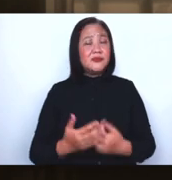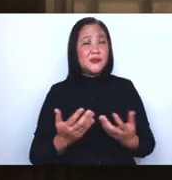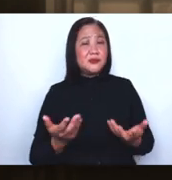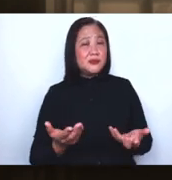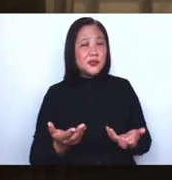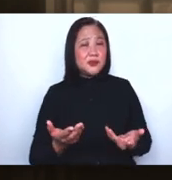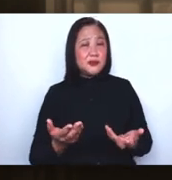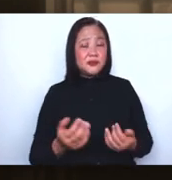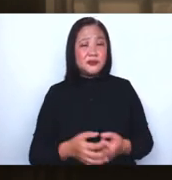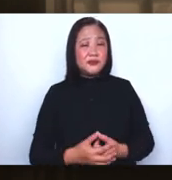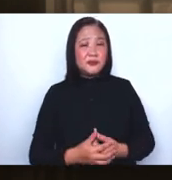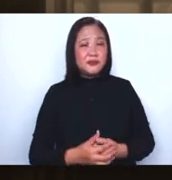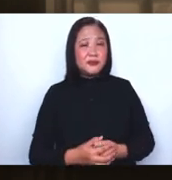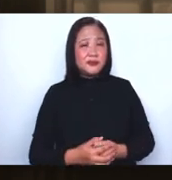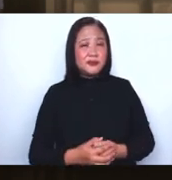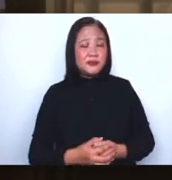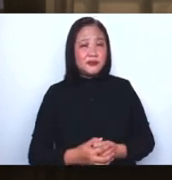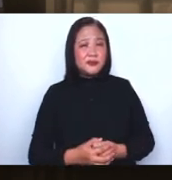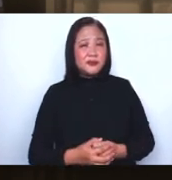So,